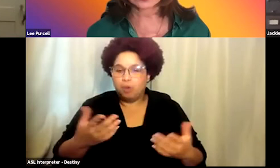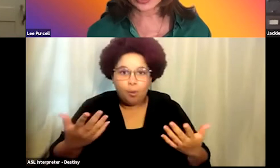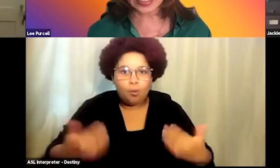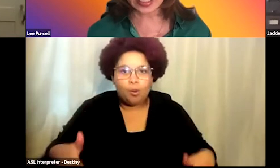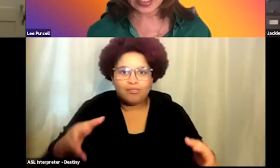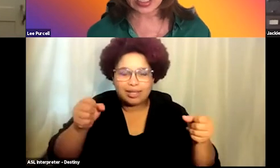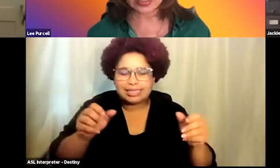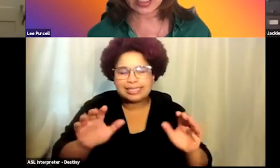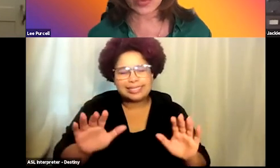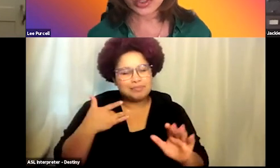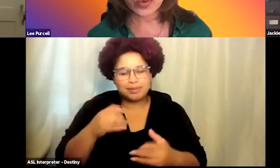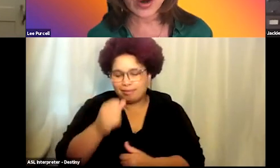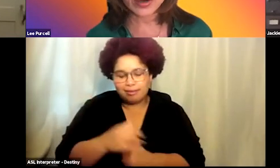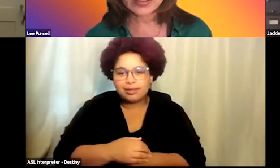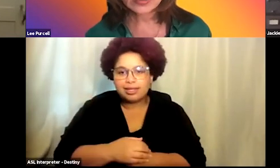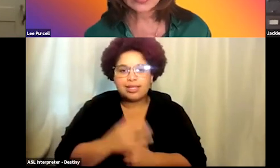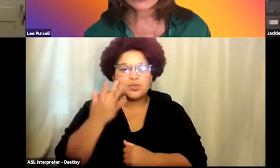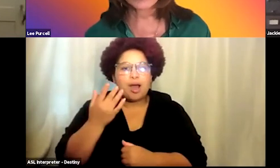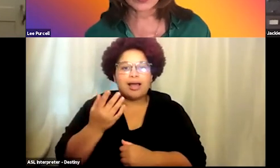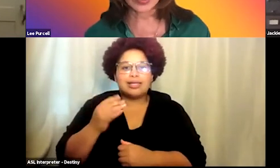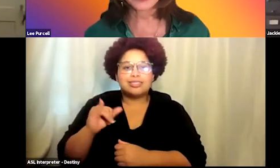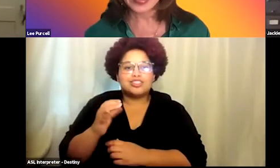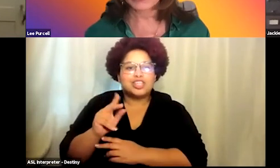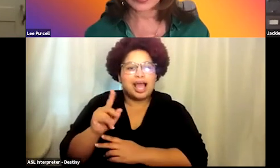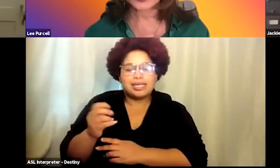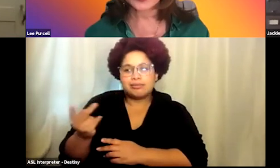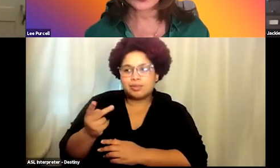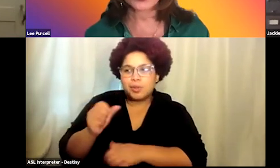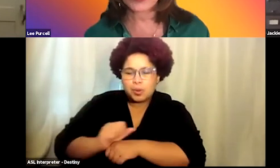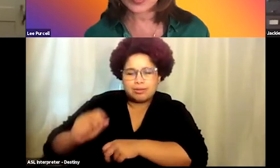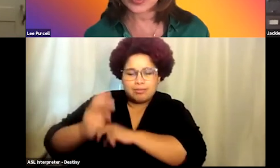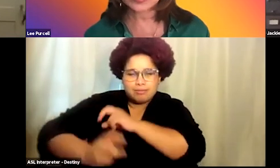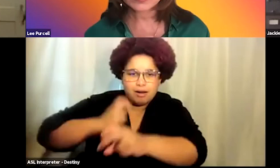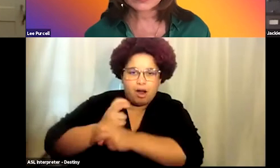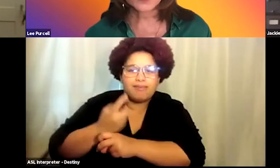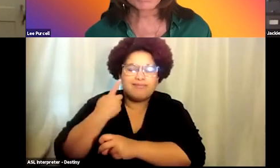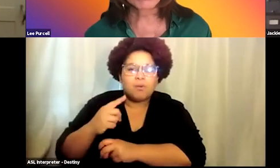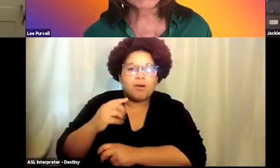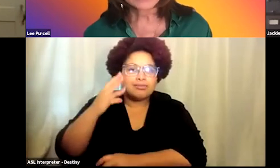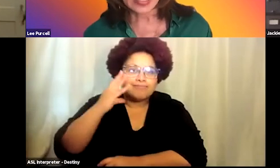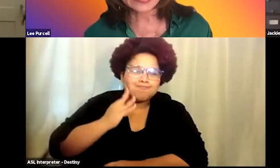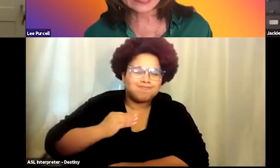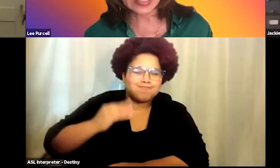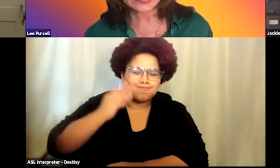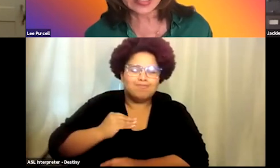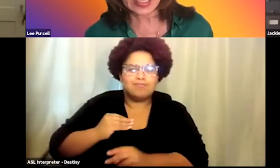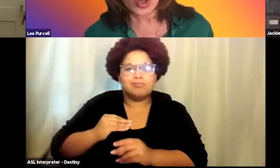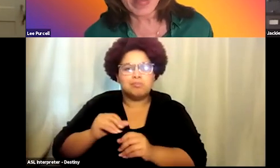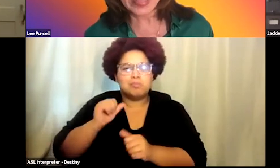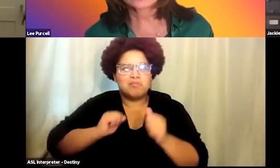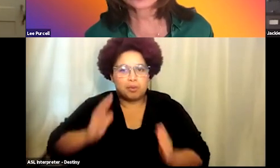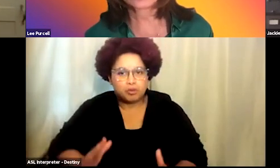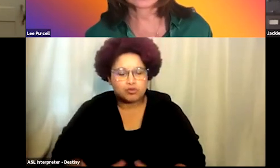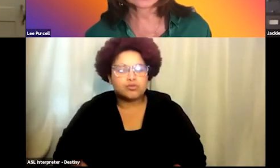why Jackie and I work so hard on behalf of seasoned performers. I think